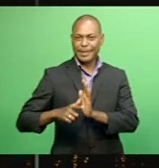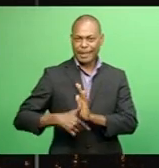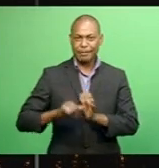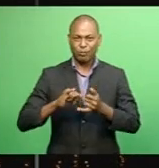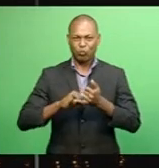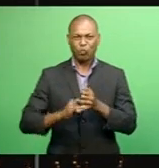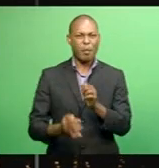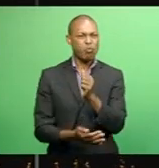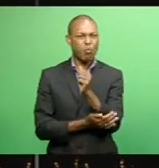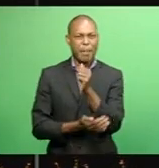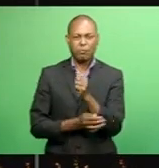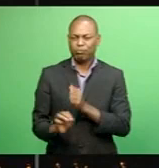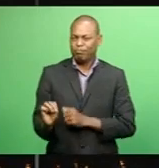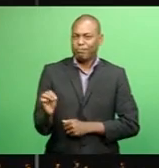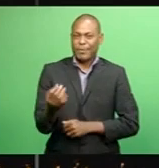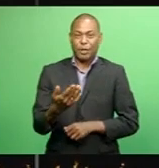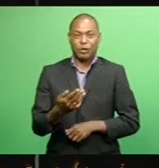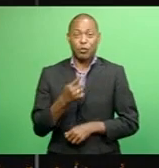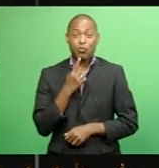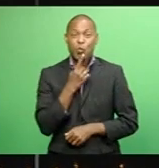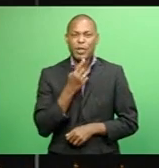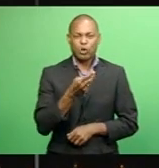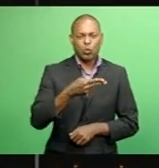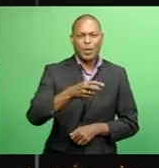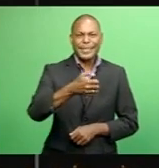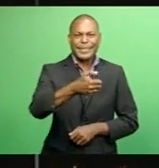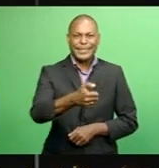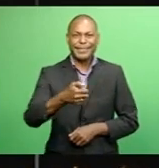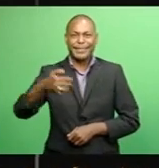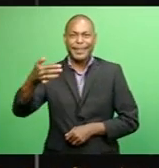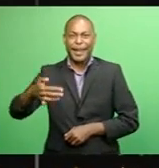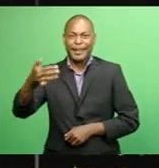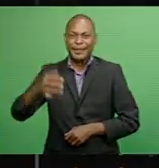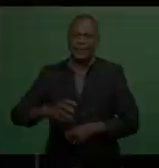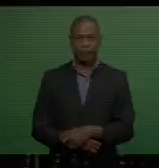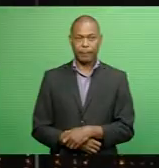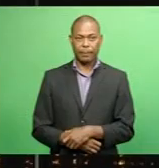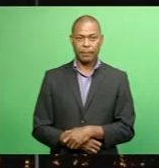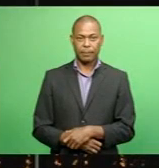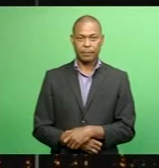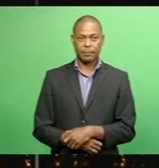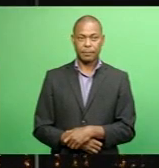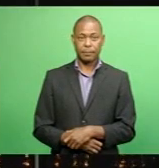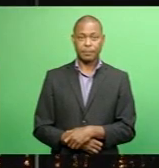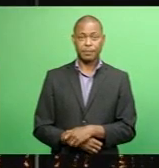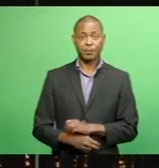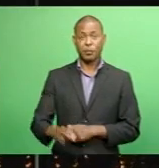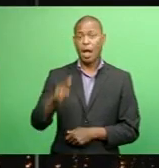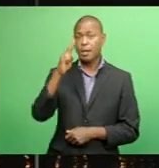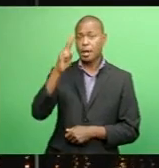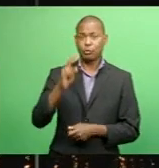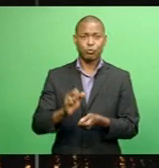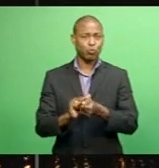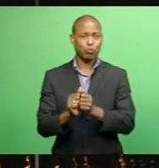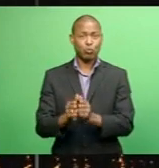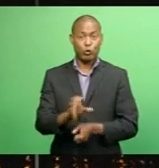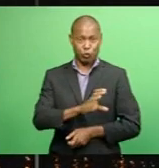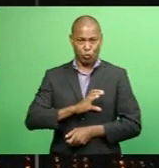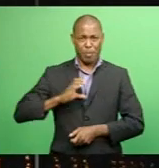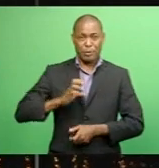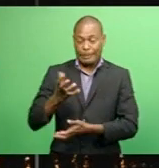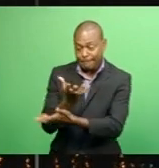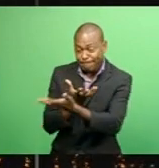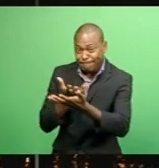Rugby magic in the Reds' 26-19 win over the Western Force. The National Sports Commission is in talks